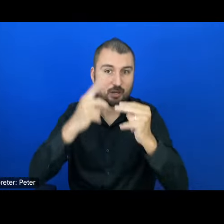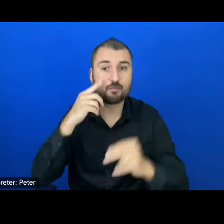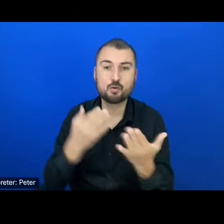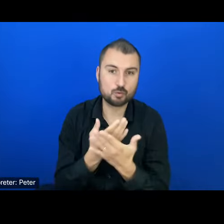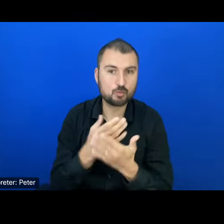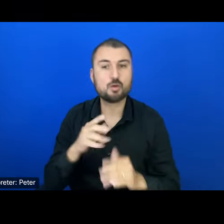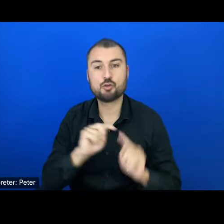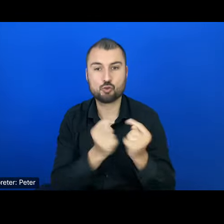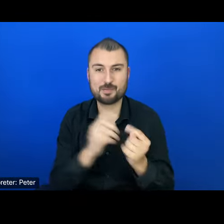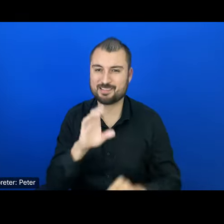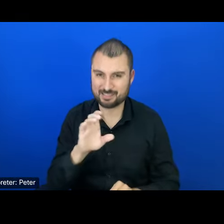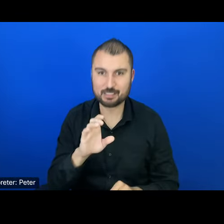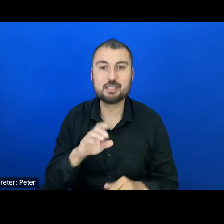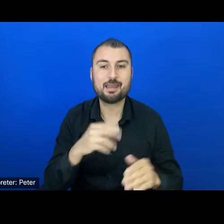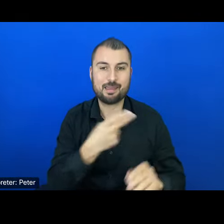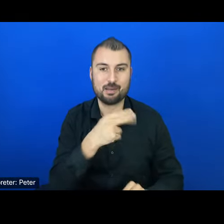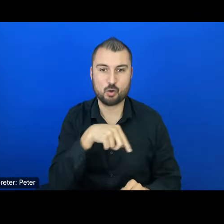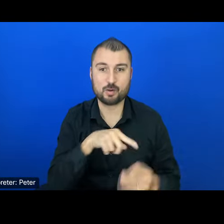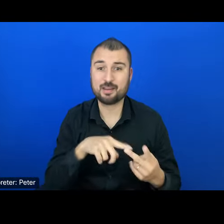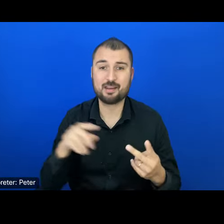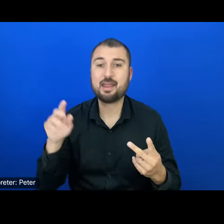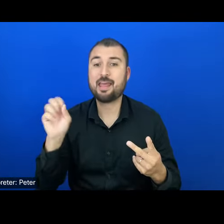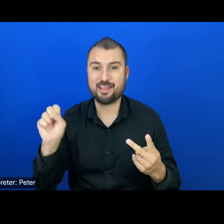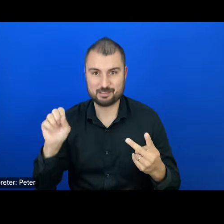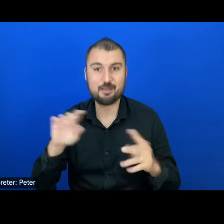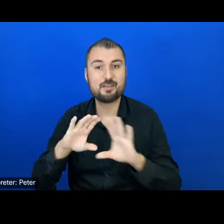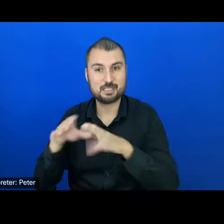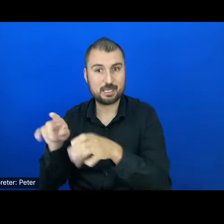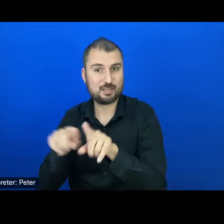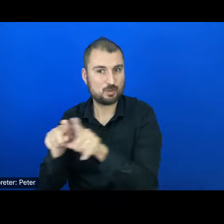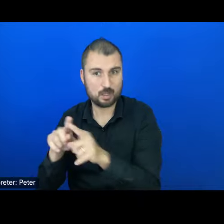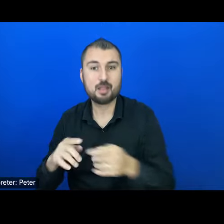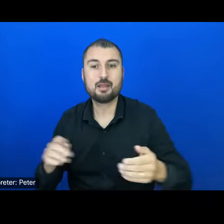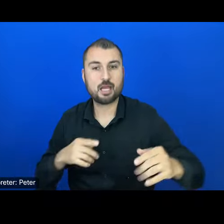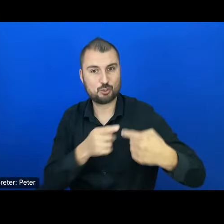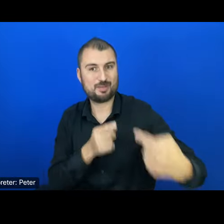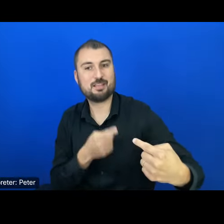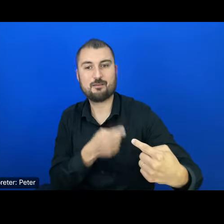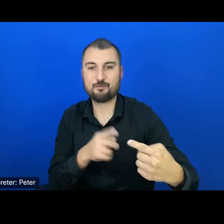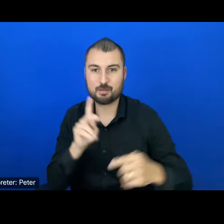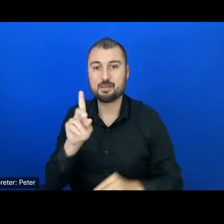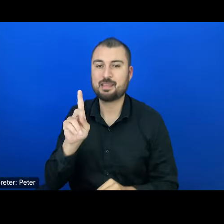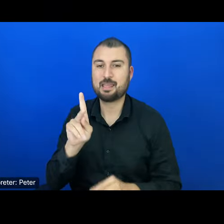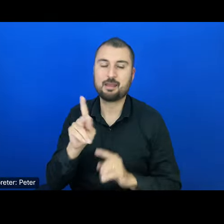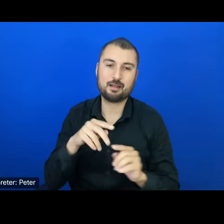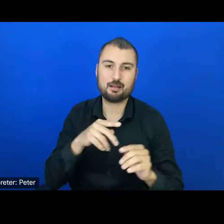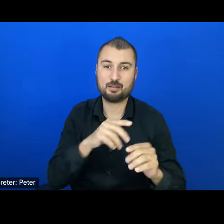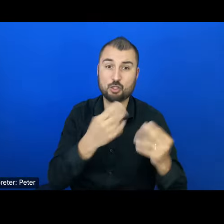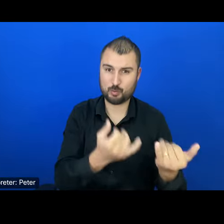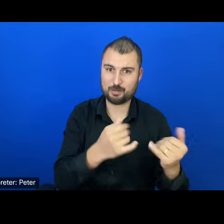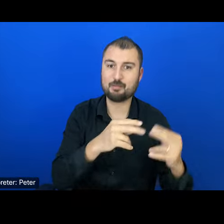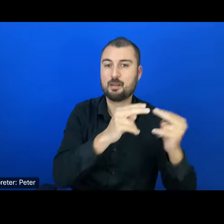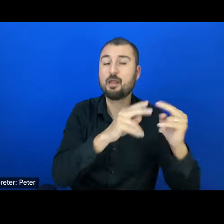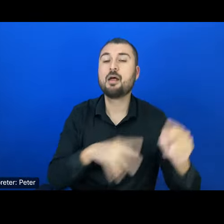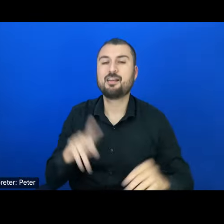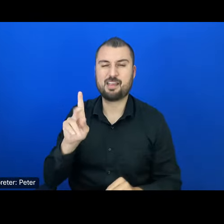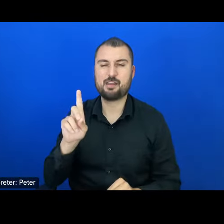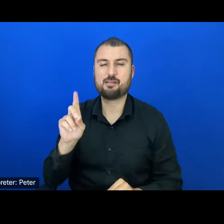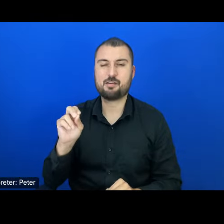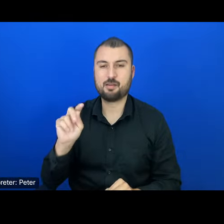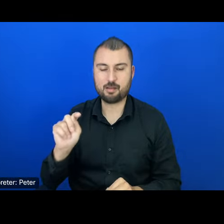C headquarters and Troop S facility adjacent to the central dispatch facility on KDOT property in West Salina.